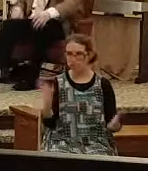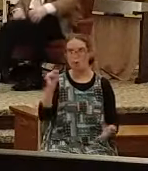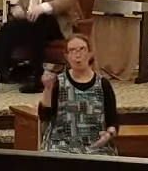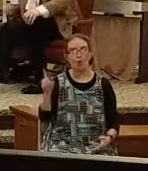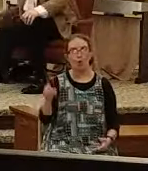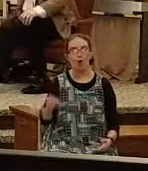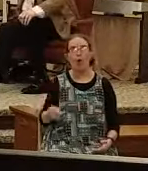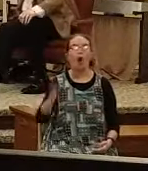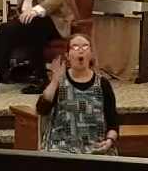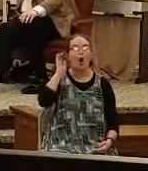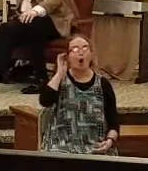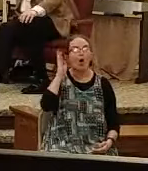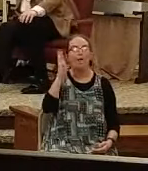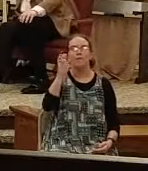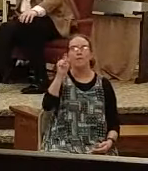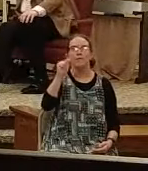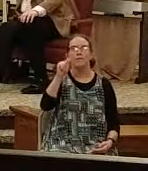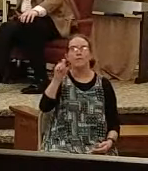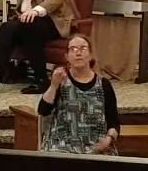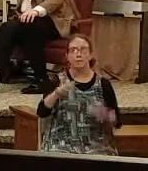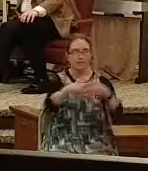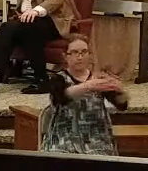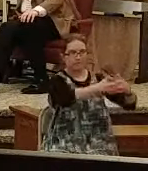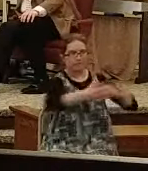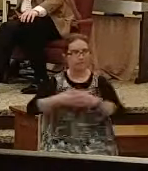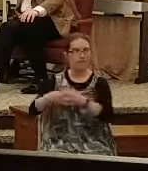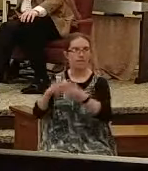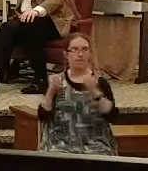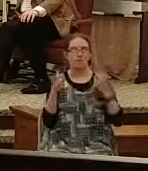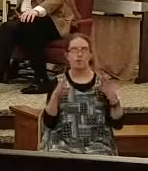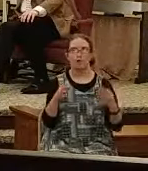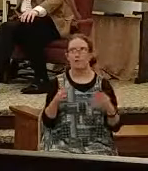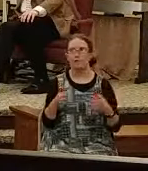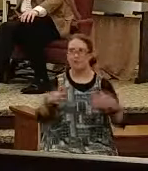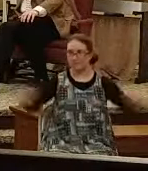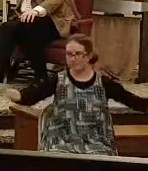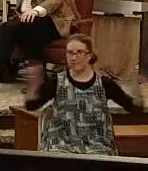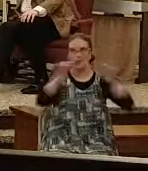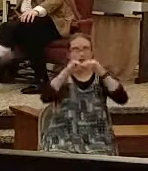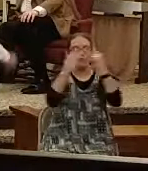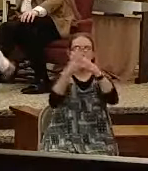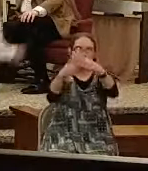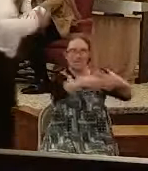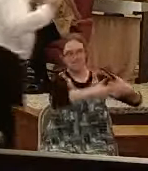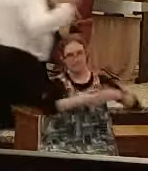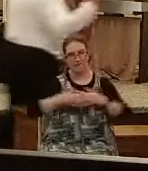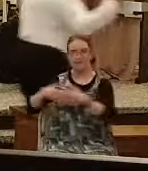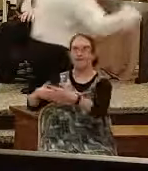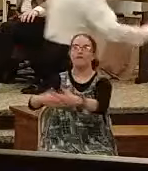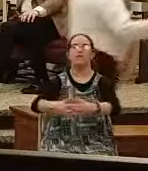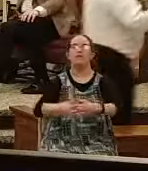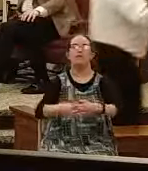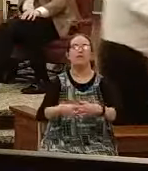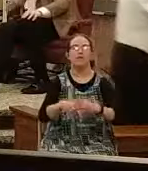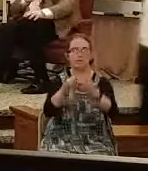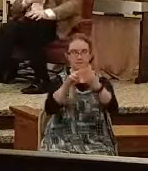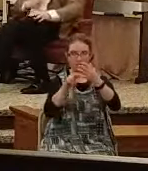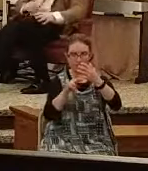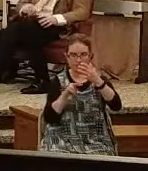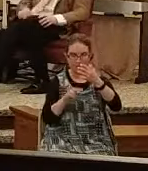had ever even heard of the Beatles in America. Next thing you know, they're the most popular thing in America. And in this article I